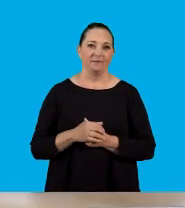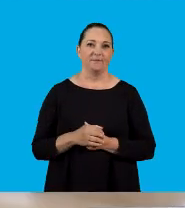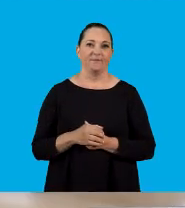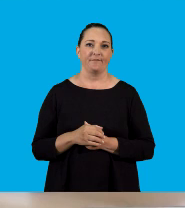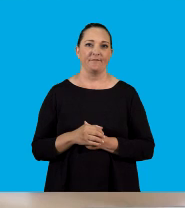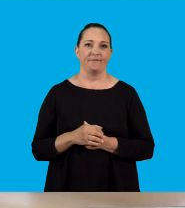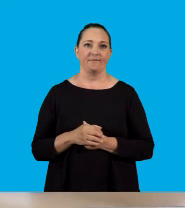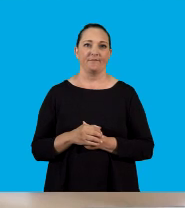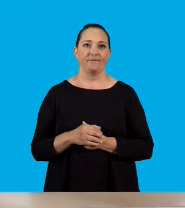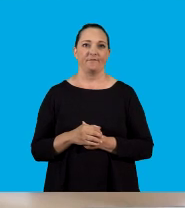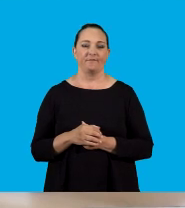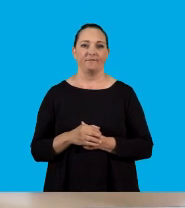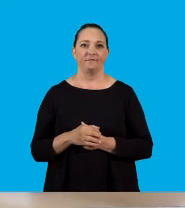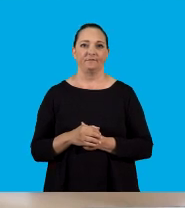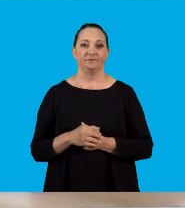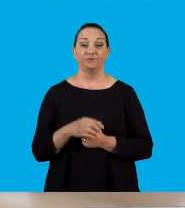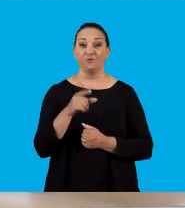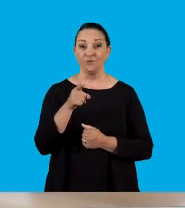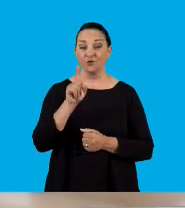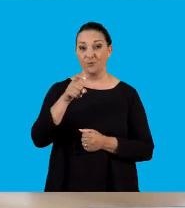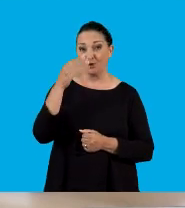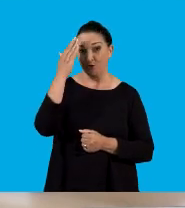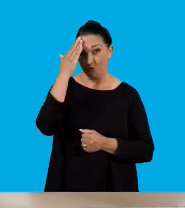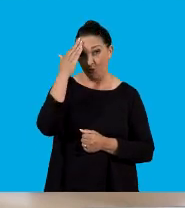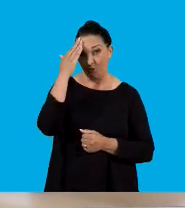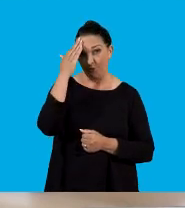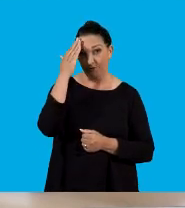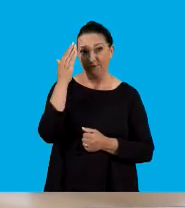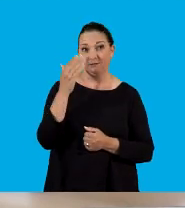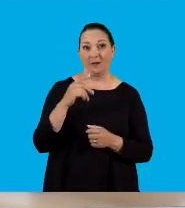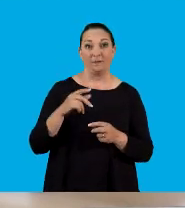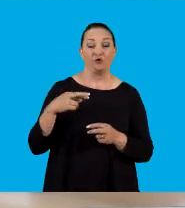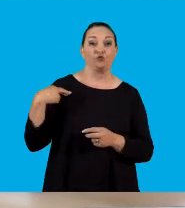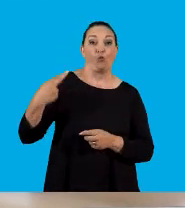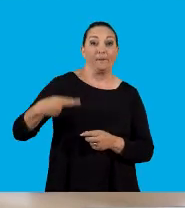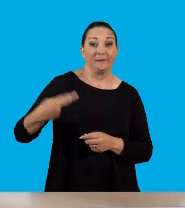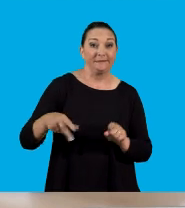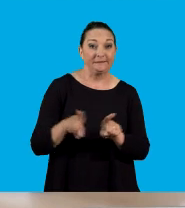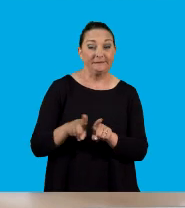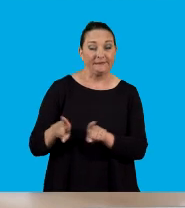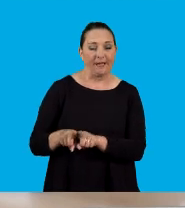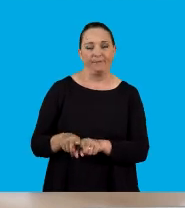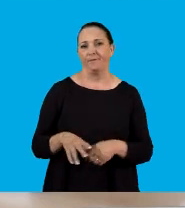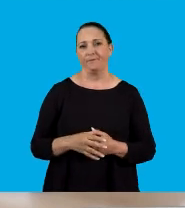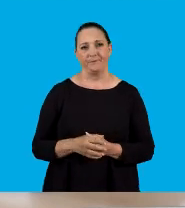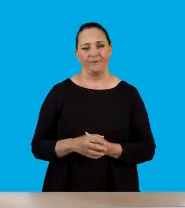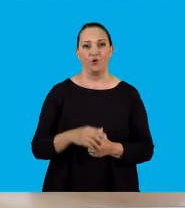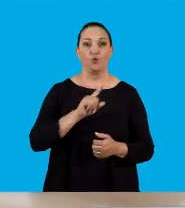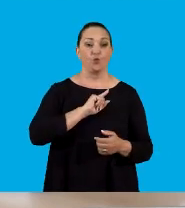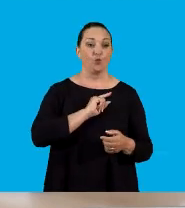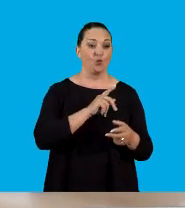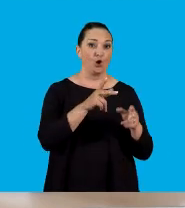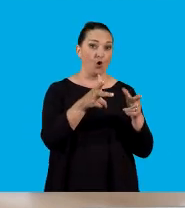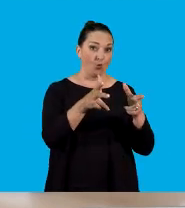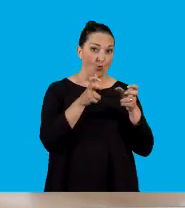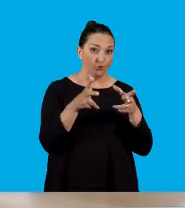this is for you to know that some aspects should not be repeated. Whatever that was quoted in the scenario